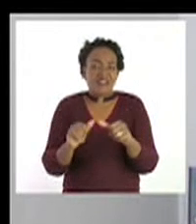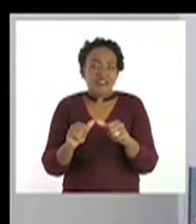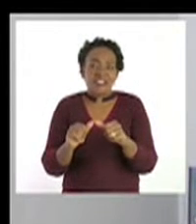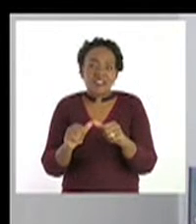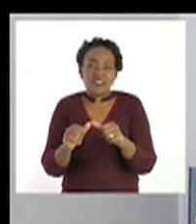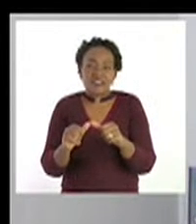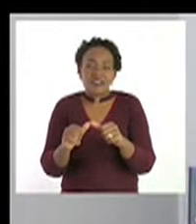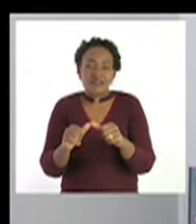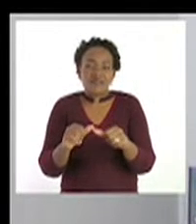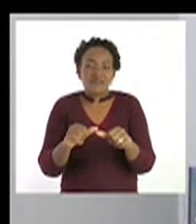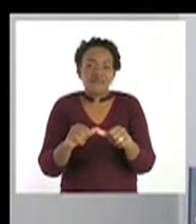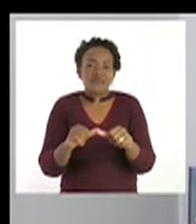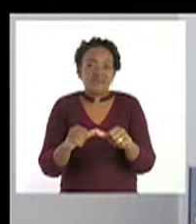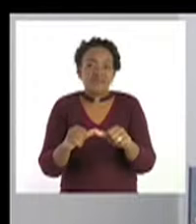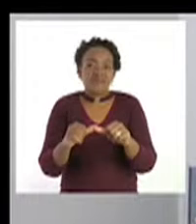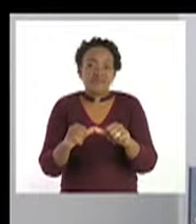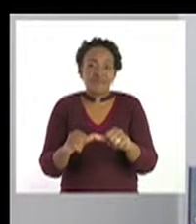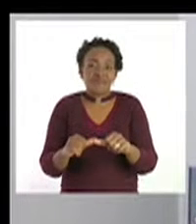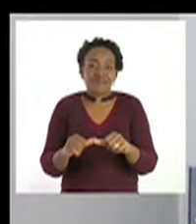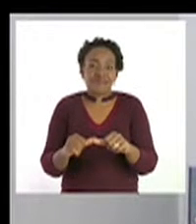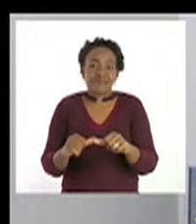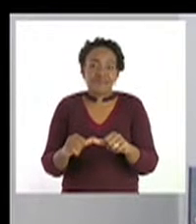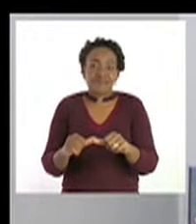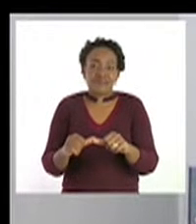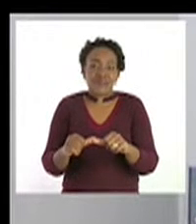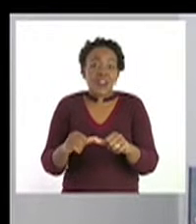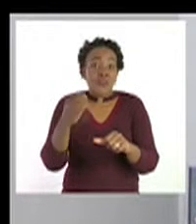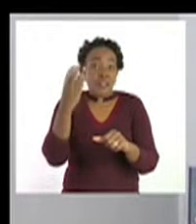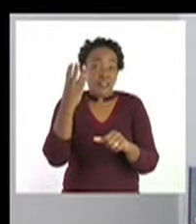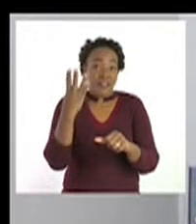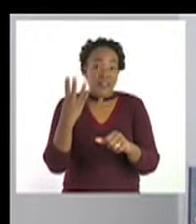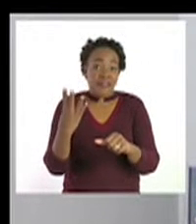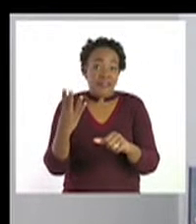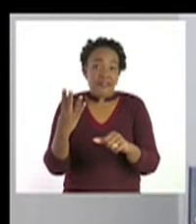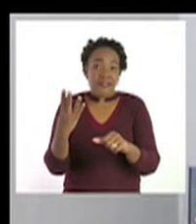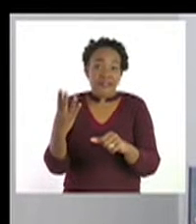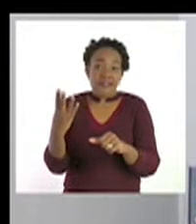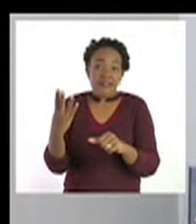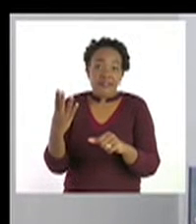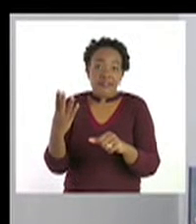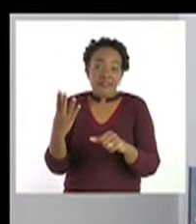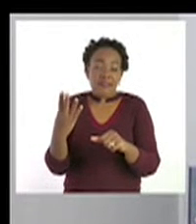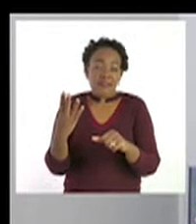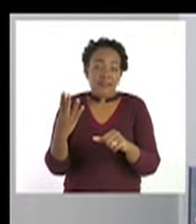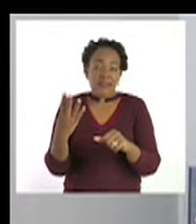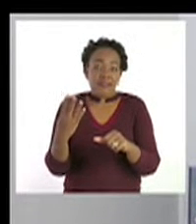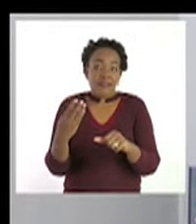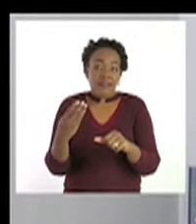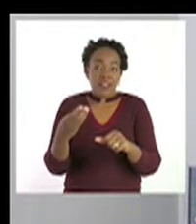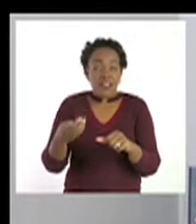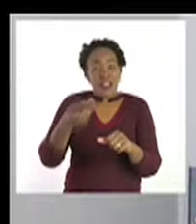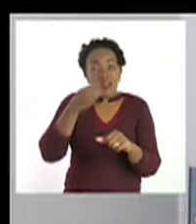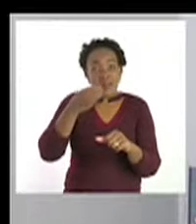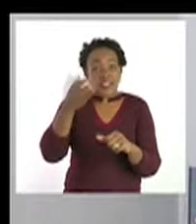the next example. We have our pizza here.